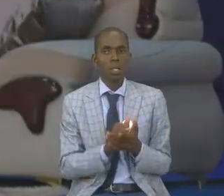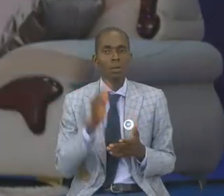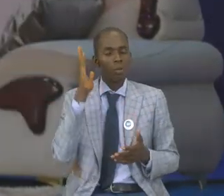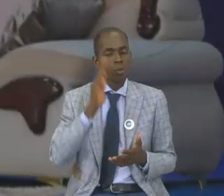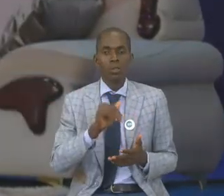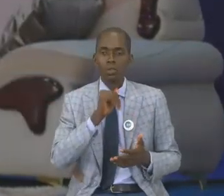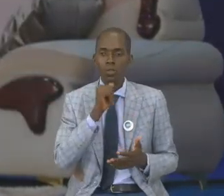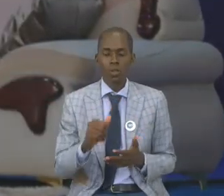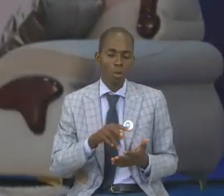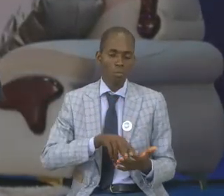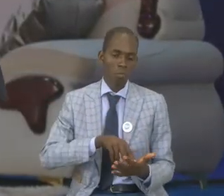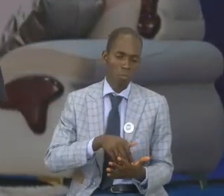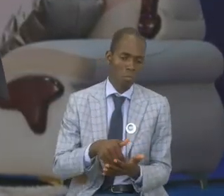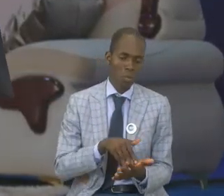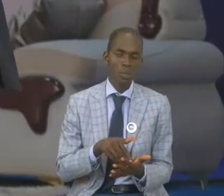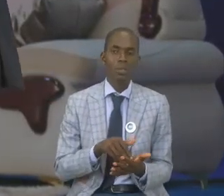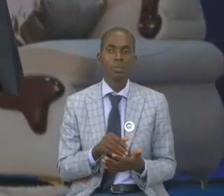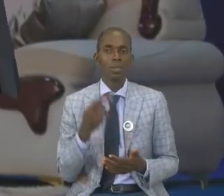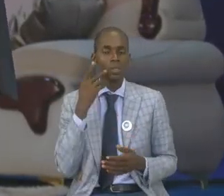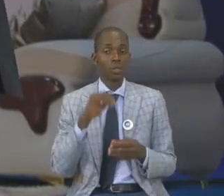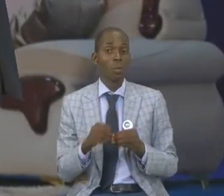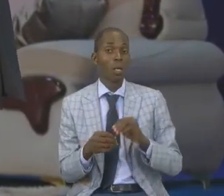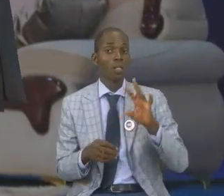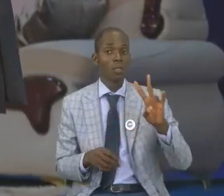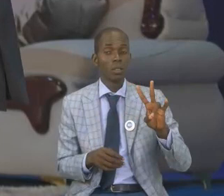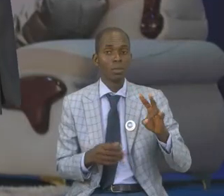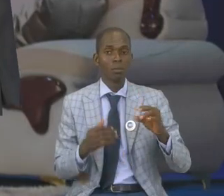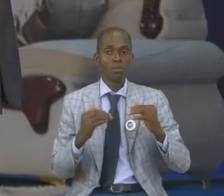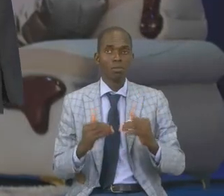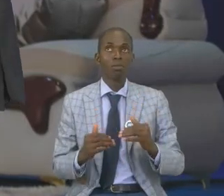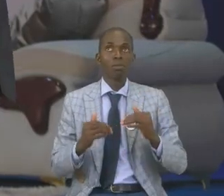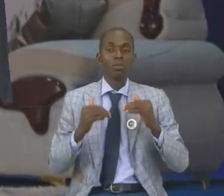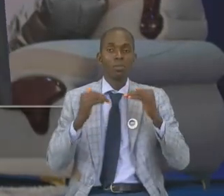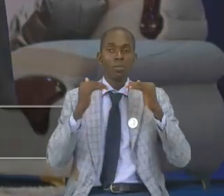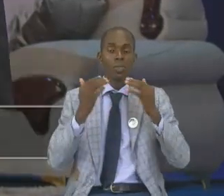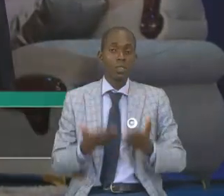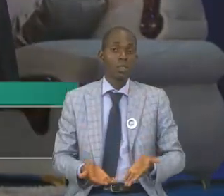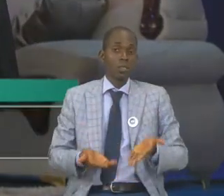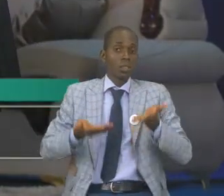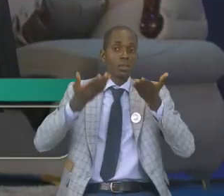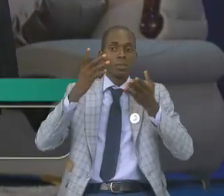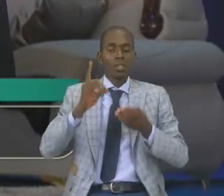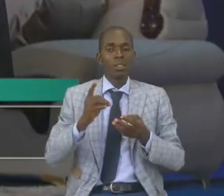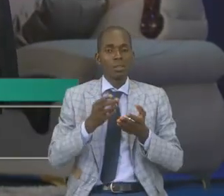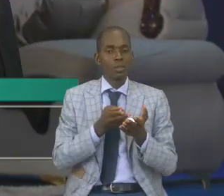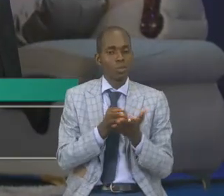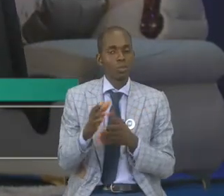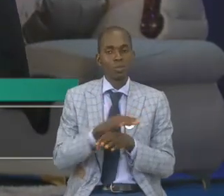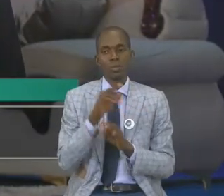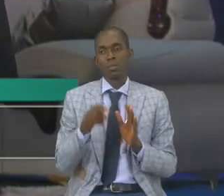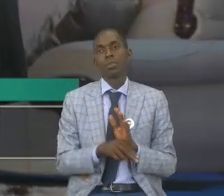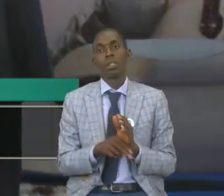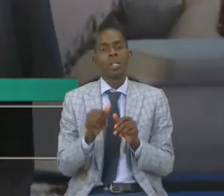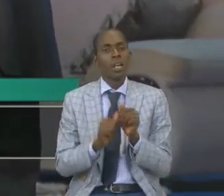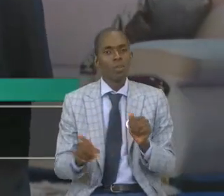We're looking at number seven there, elevated sincerity. Elevated sincerity. Everybody knew